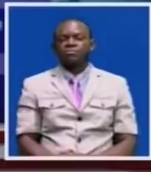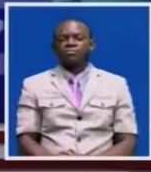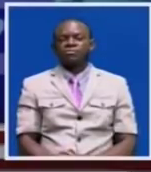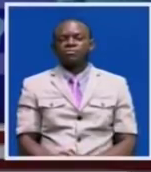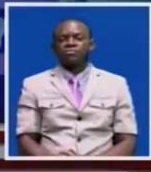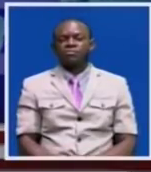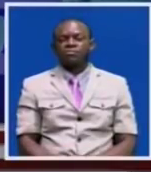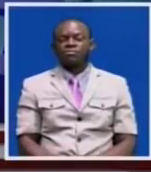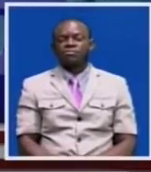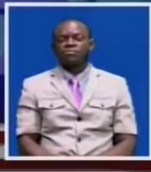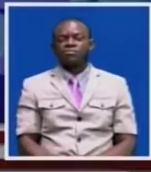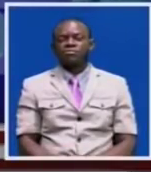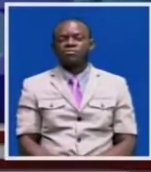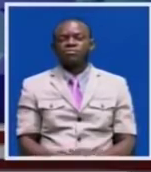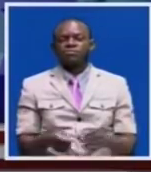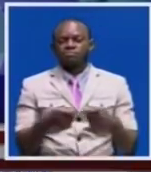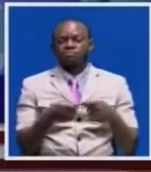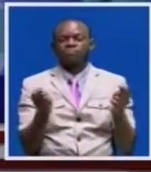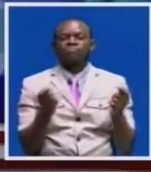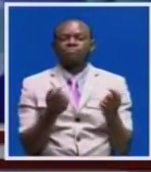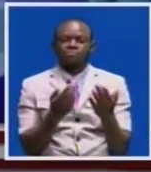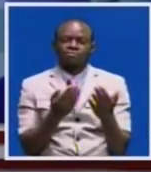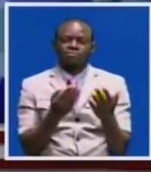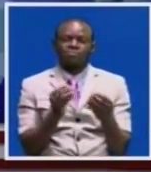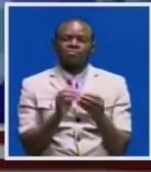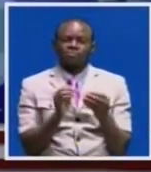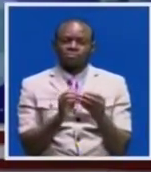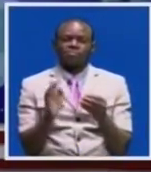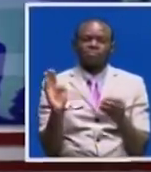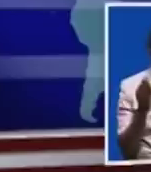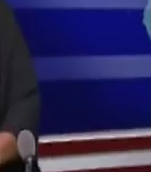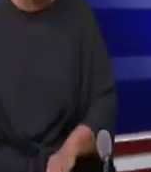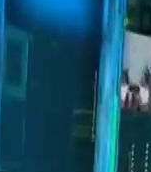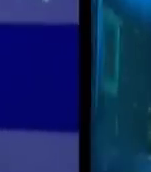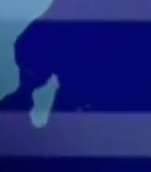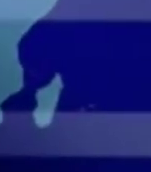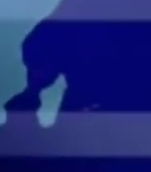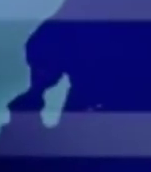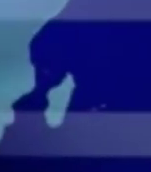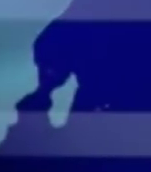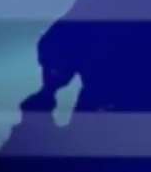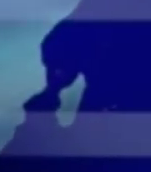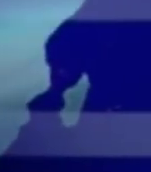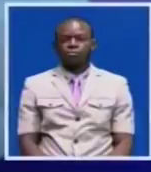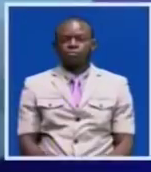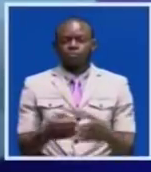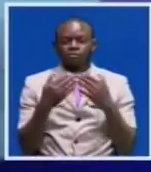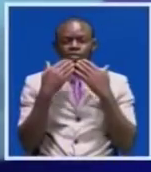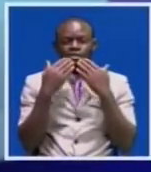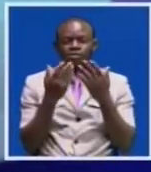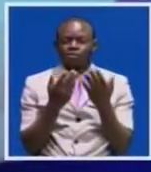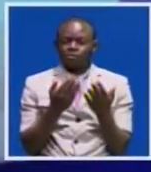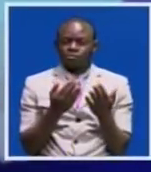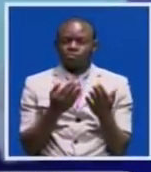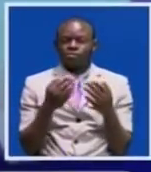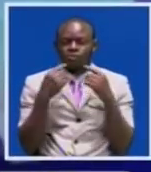Well, you're watching ZNBC Main News. We take a break. Stay tuned for more stories after that. Well, thank you for still staying with us, and